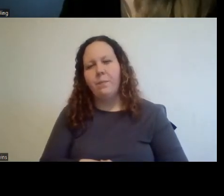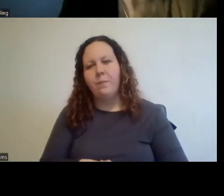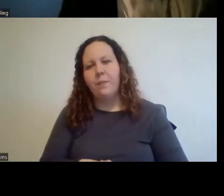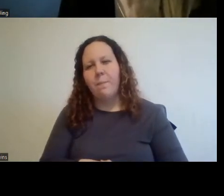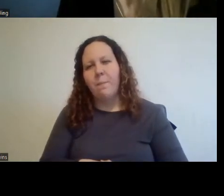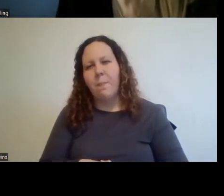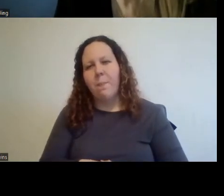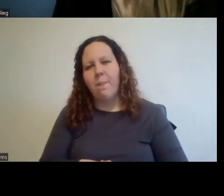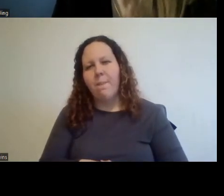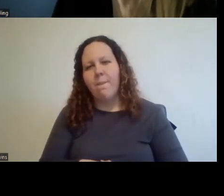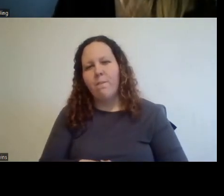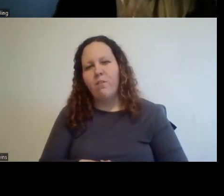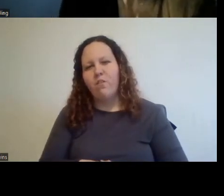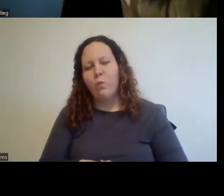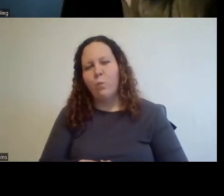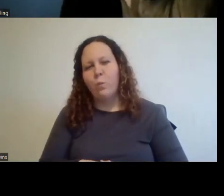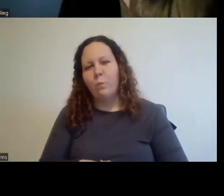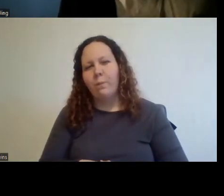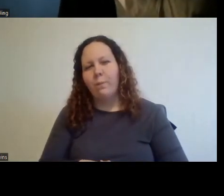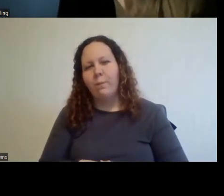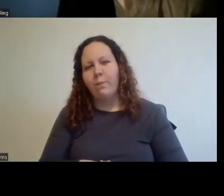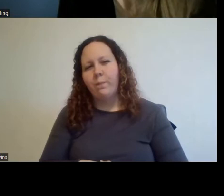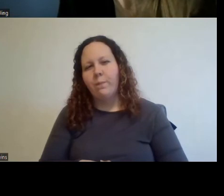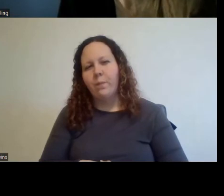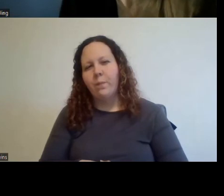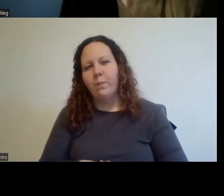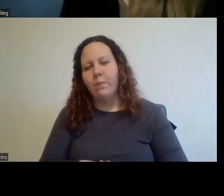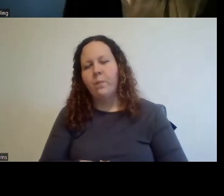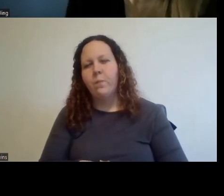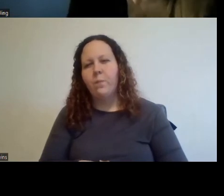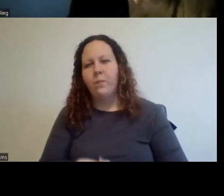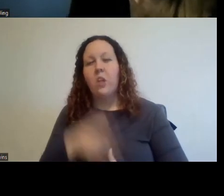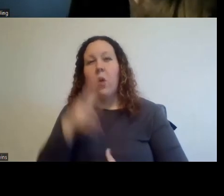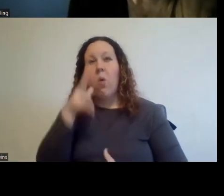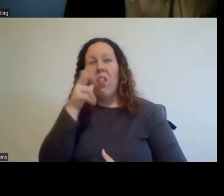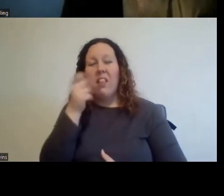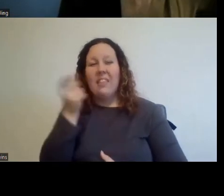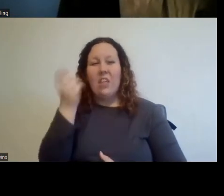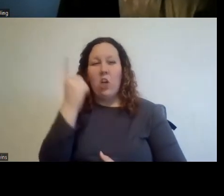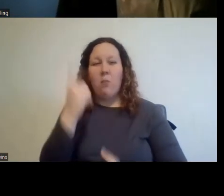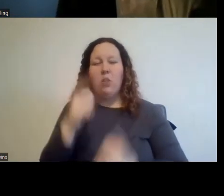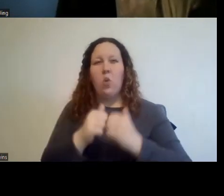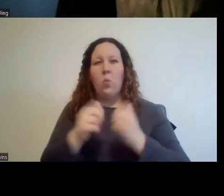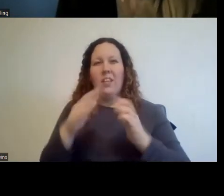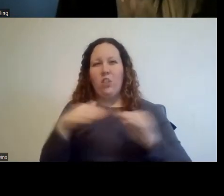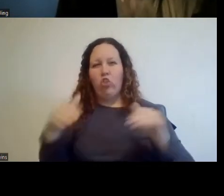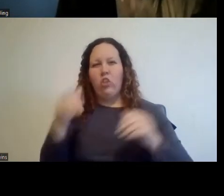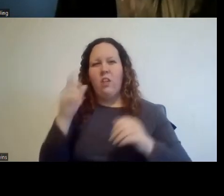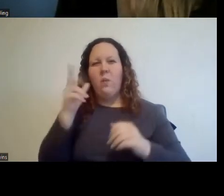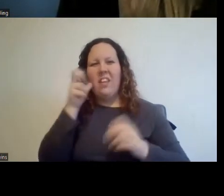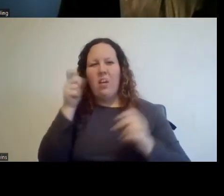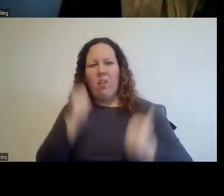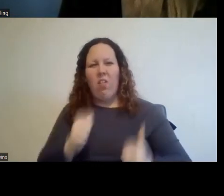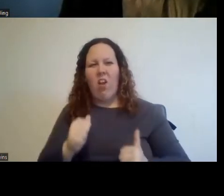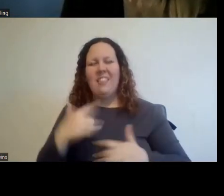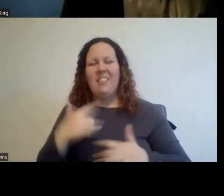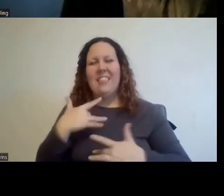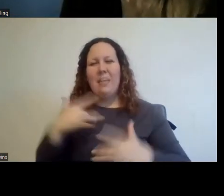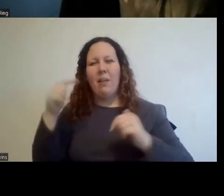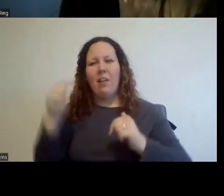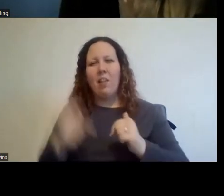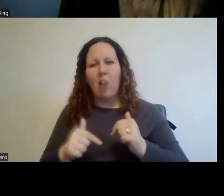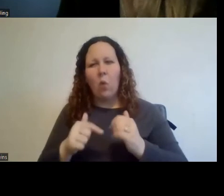So in the classroom, listening comprehension ability of children with hearing loss are typically lower than those of